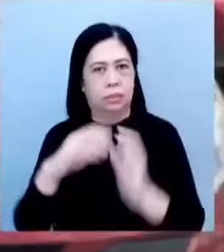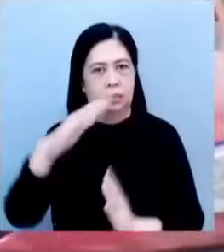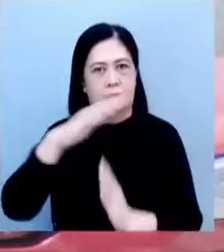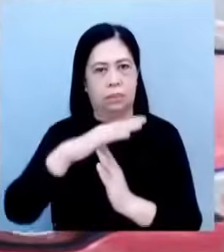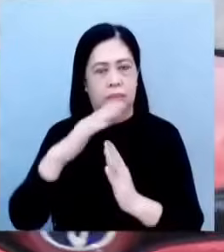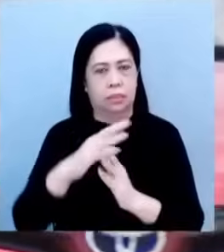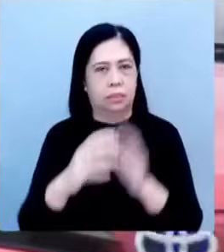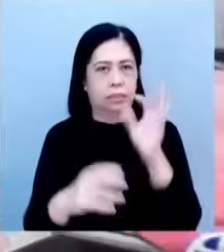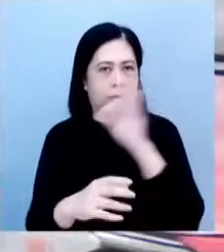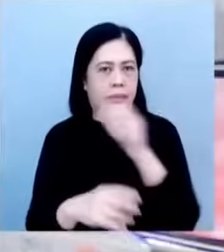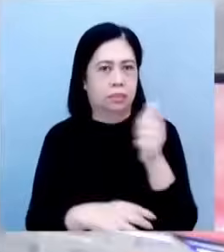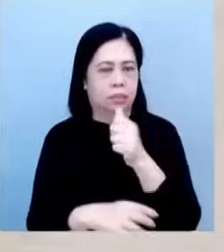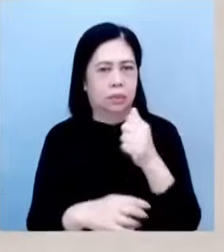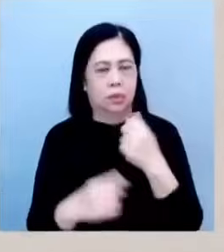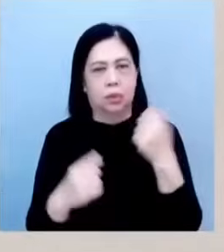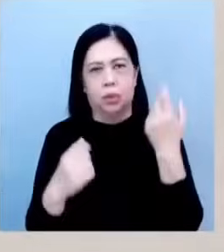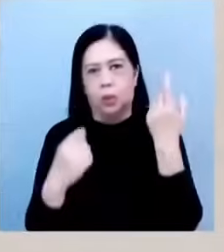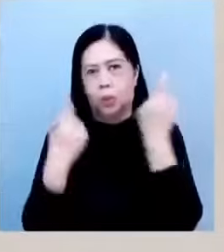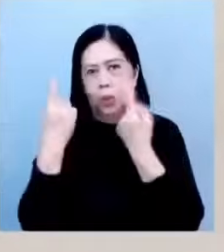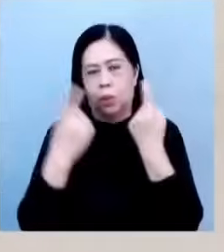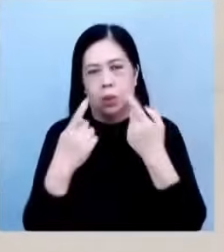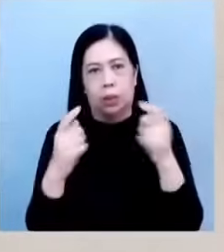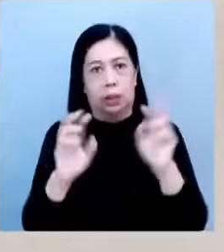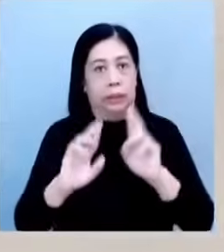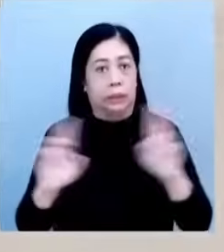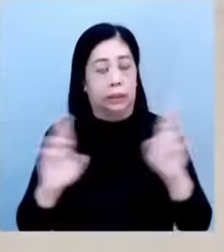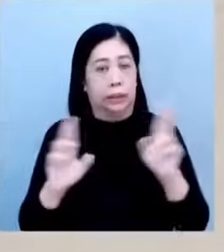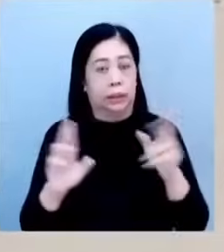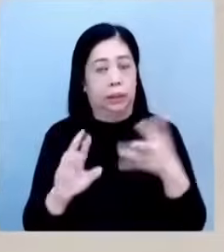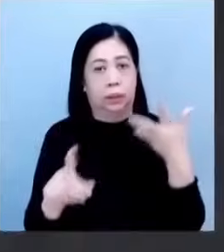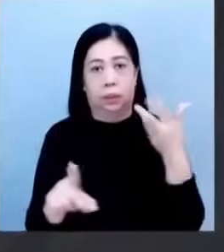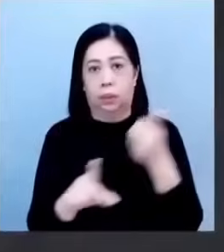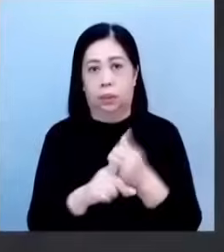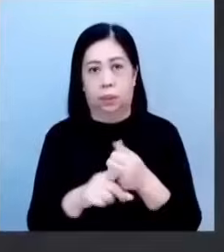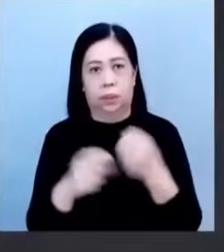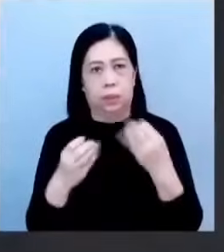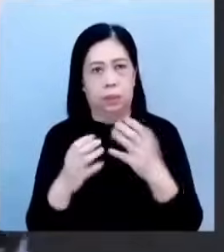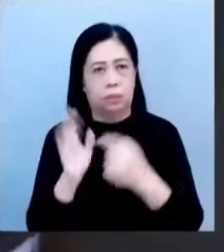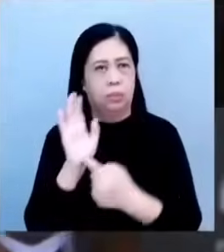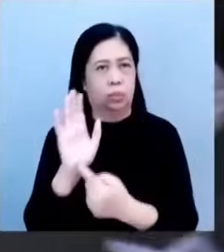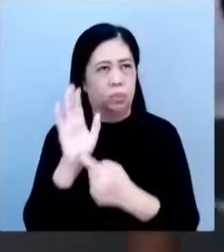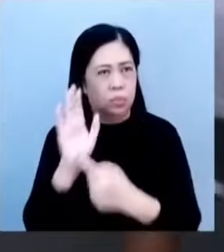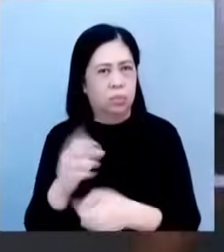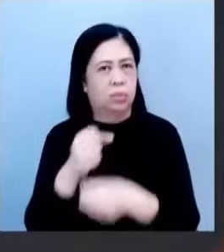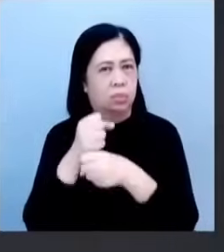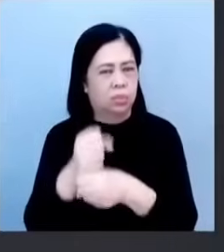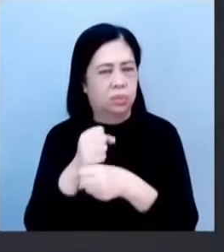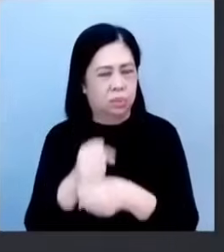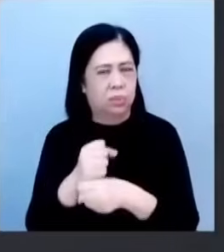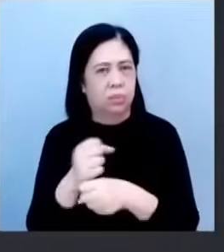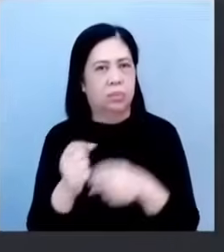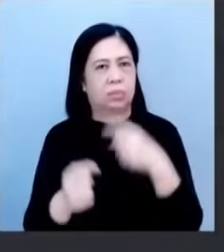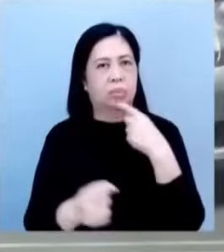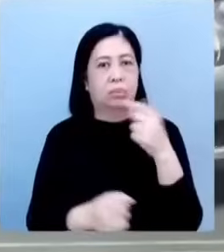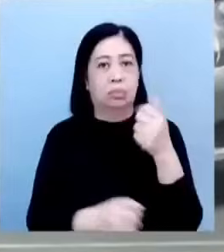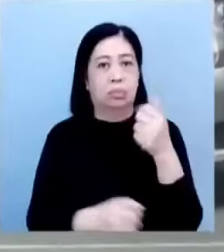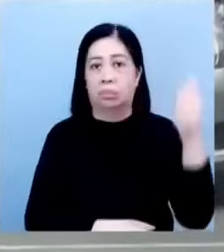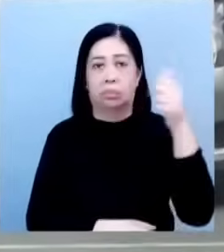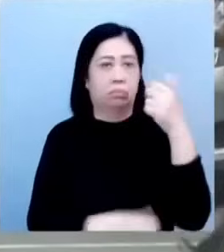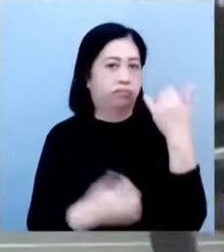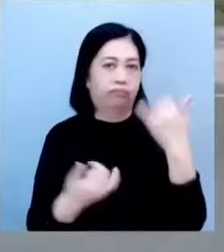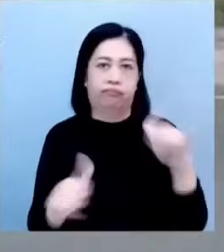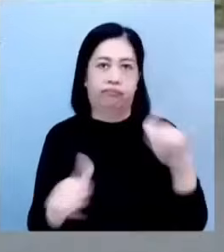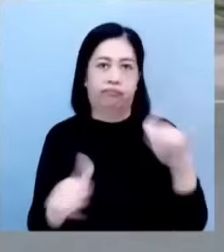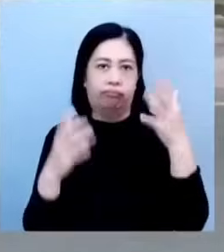Filipino commuters bracing for its impact. Despite massive protests, the transport authorities stuck with the